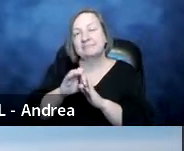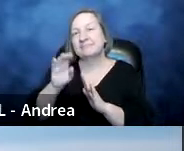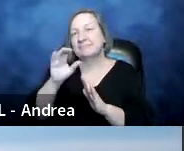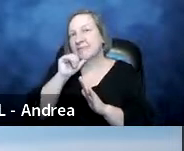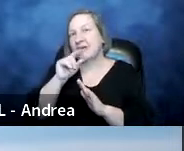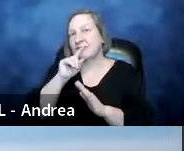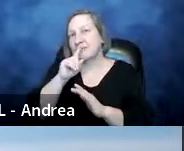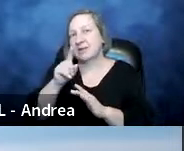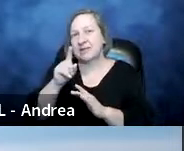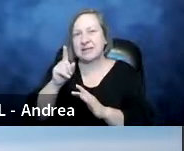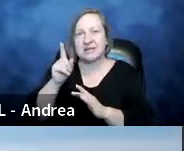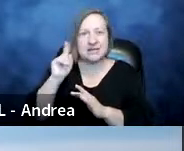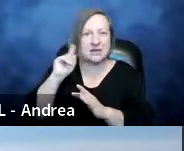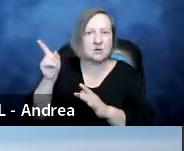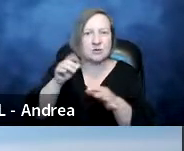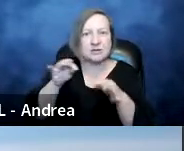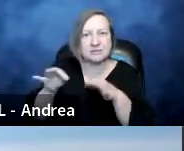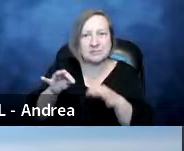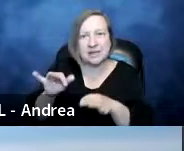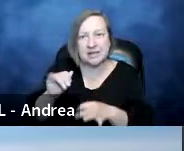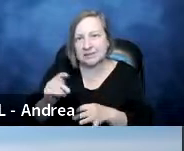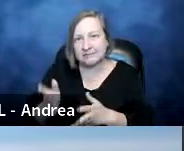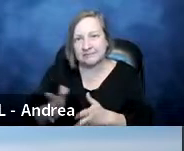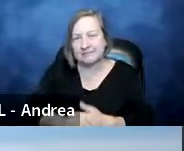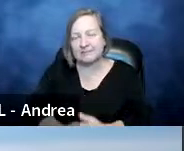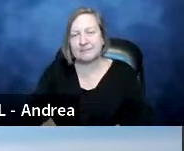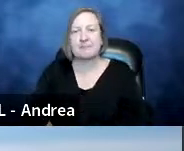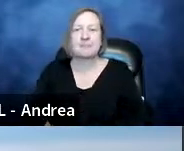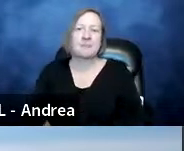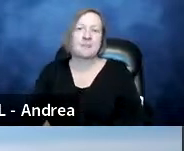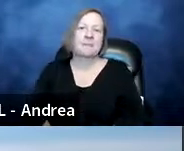get to hear you explain it.